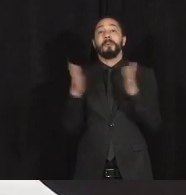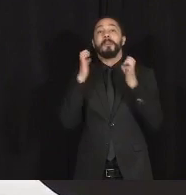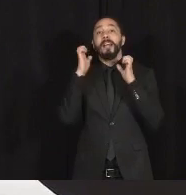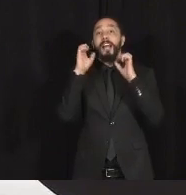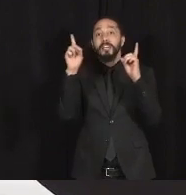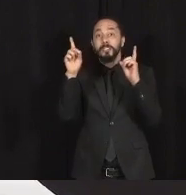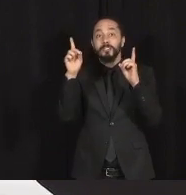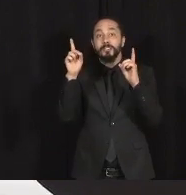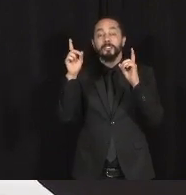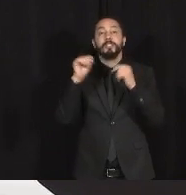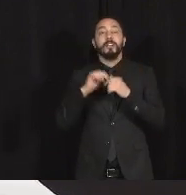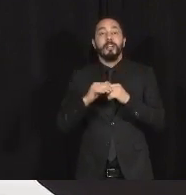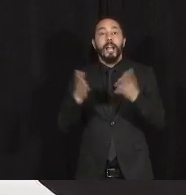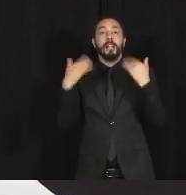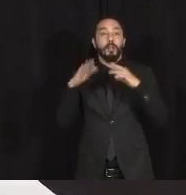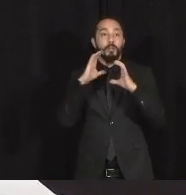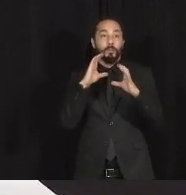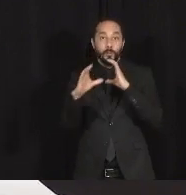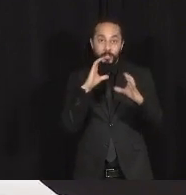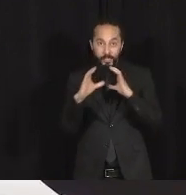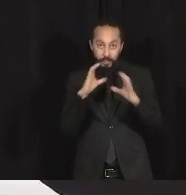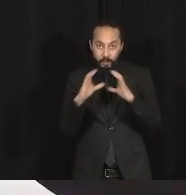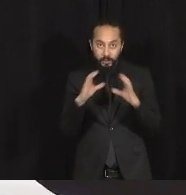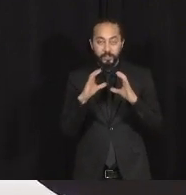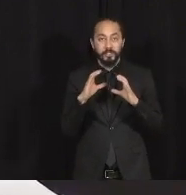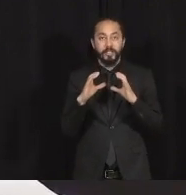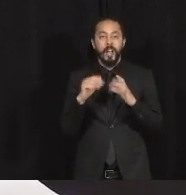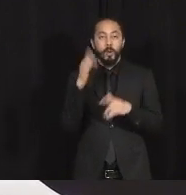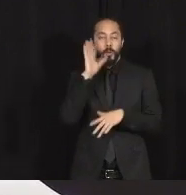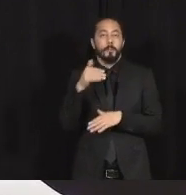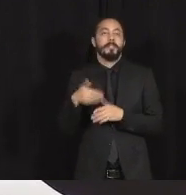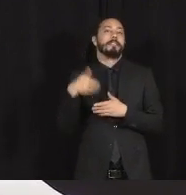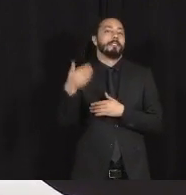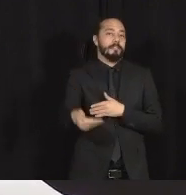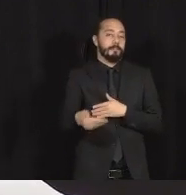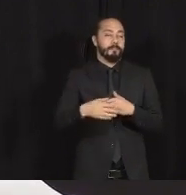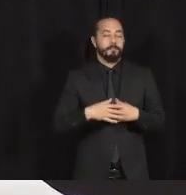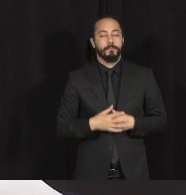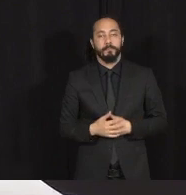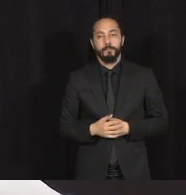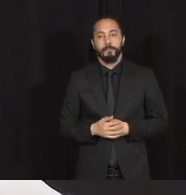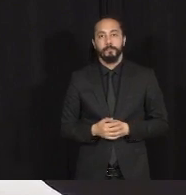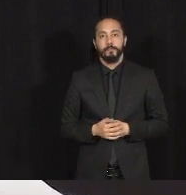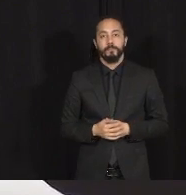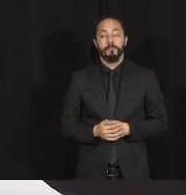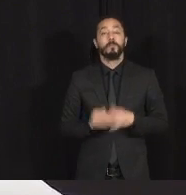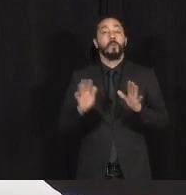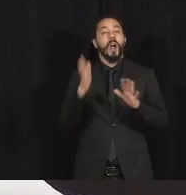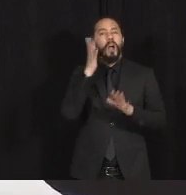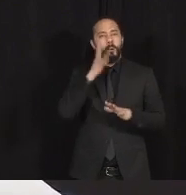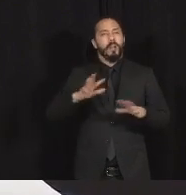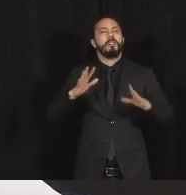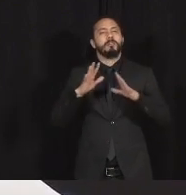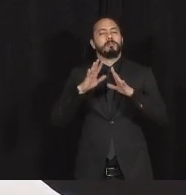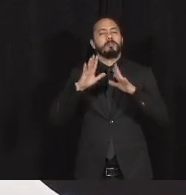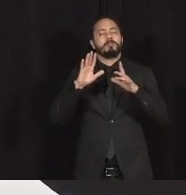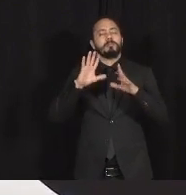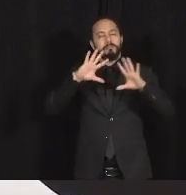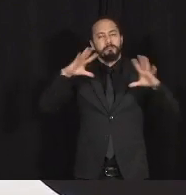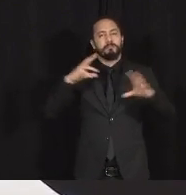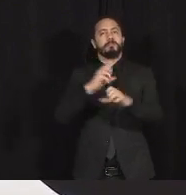be forthcoming. Once again, in summary, and then I will stop for your questions to any of the three of